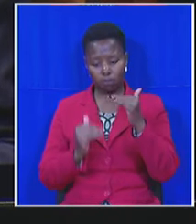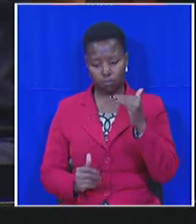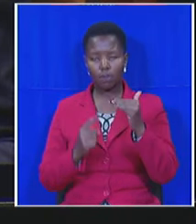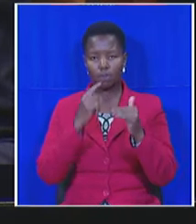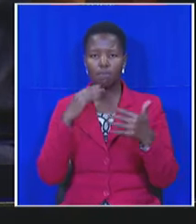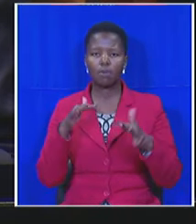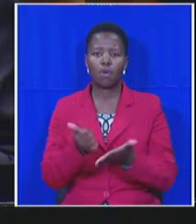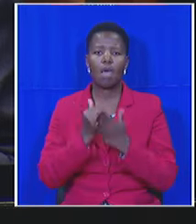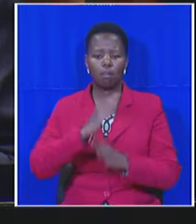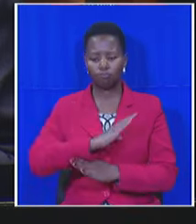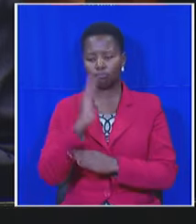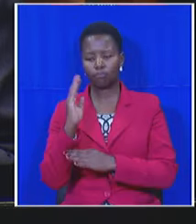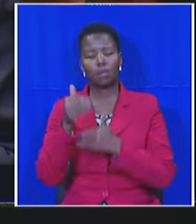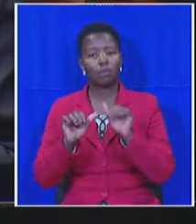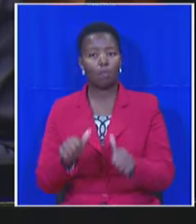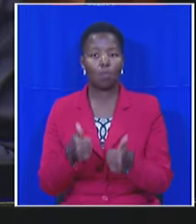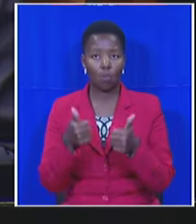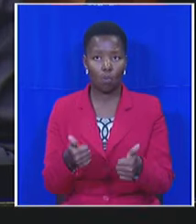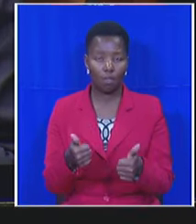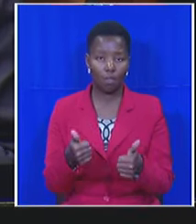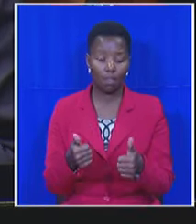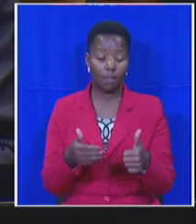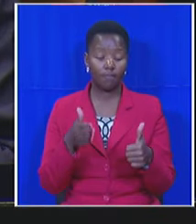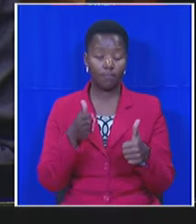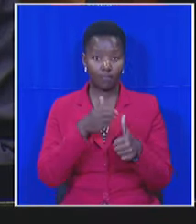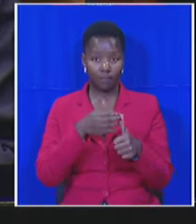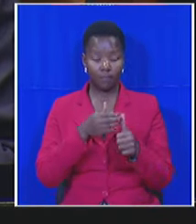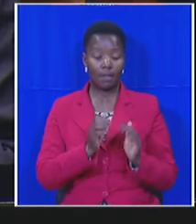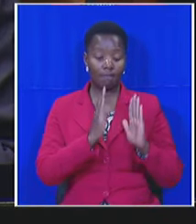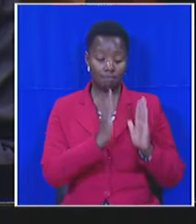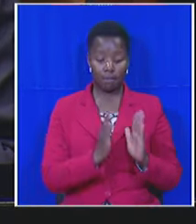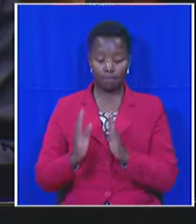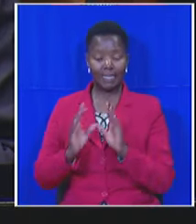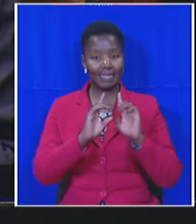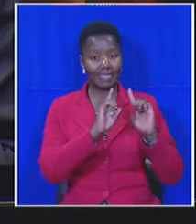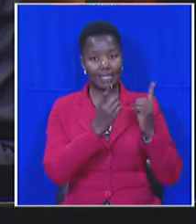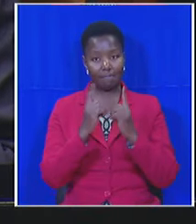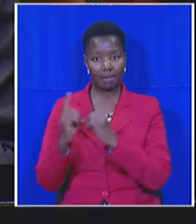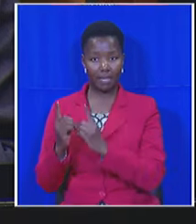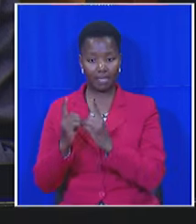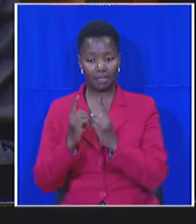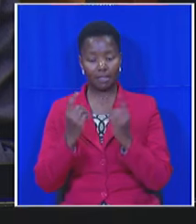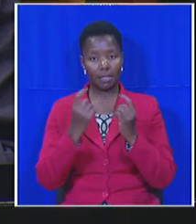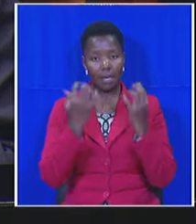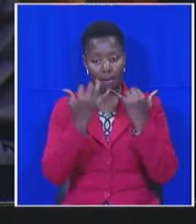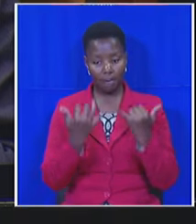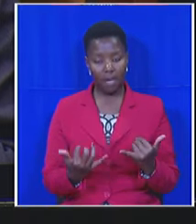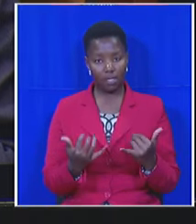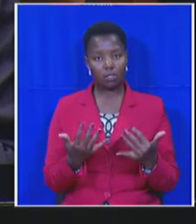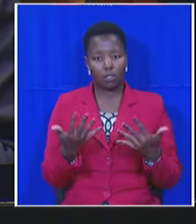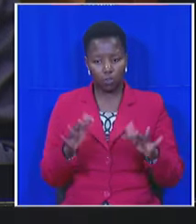this afternoon. I will put each vote and ask parties for declaration of vote as they have